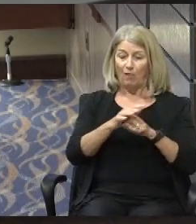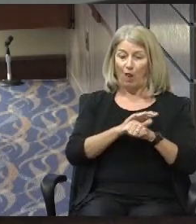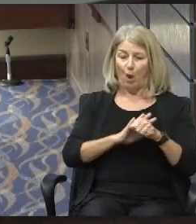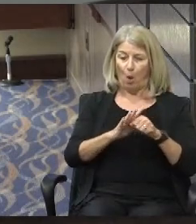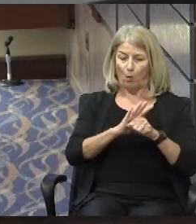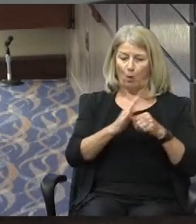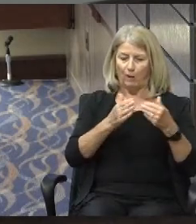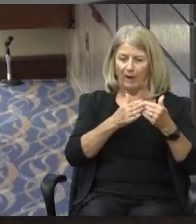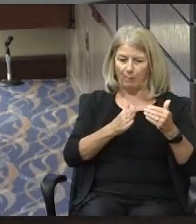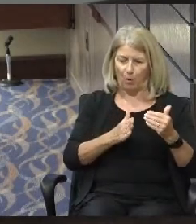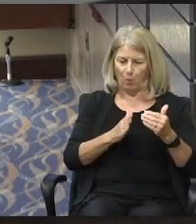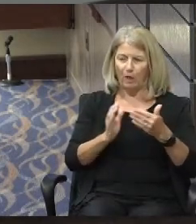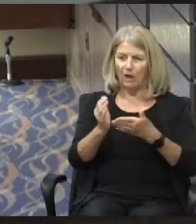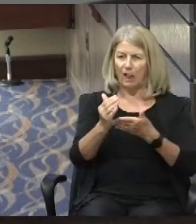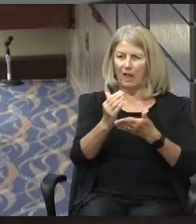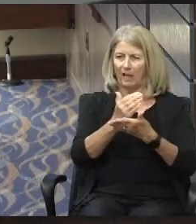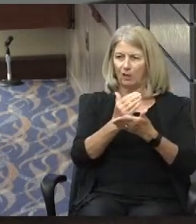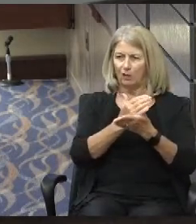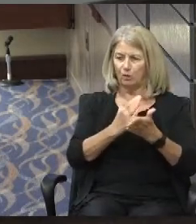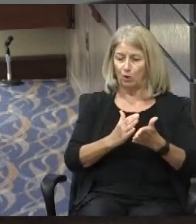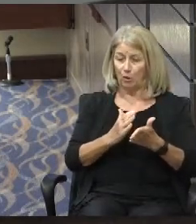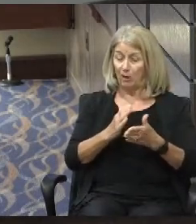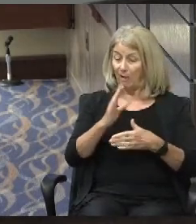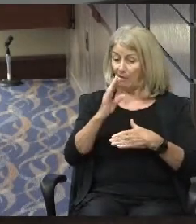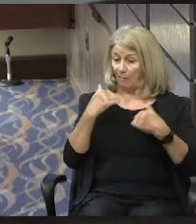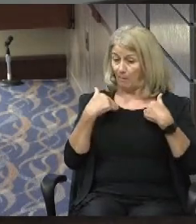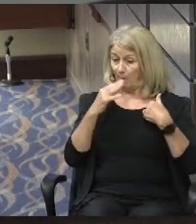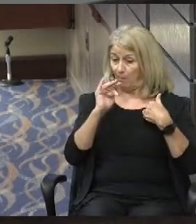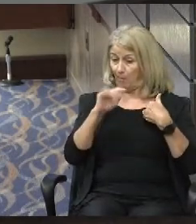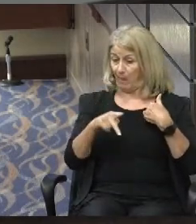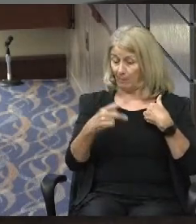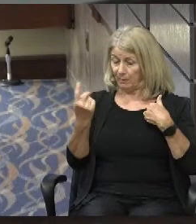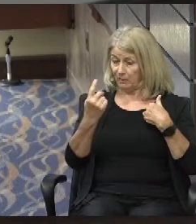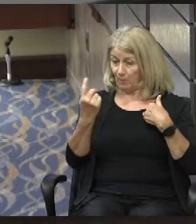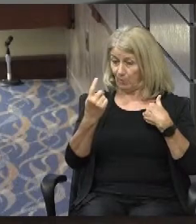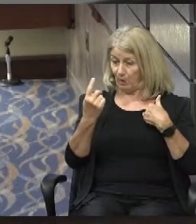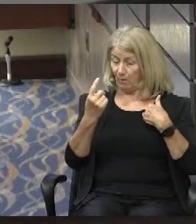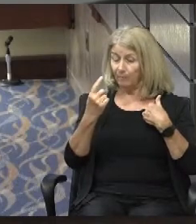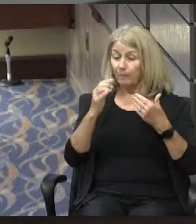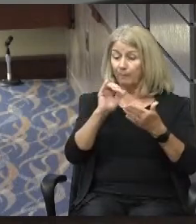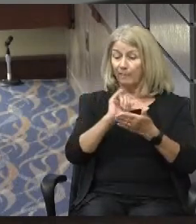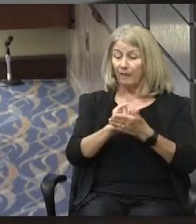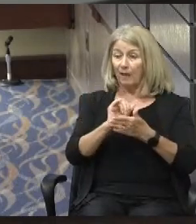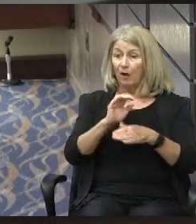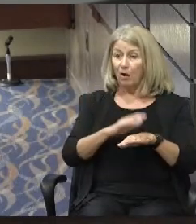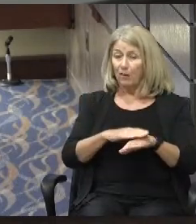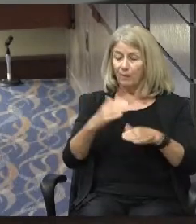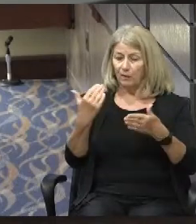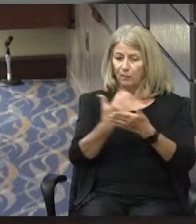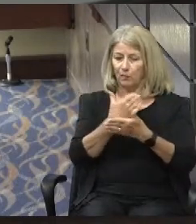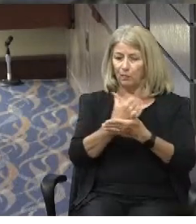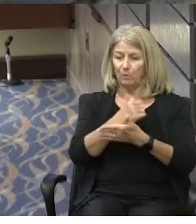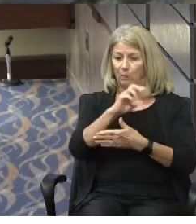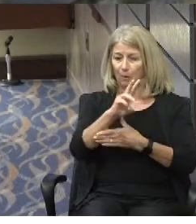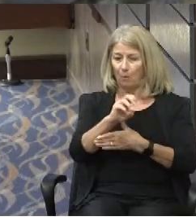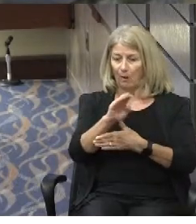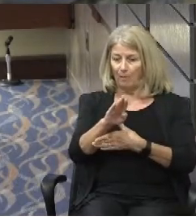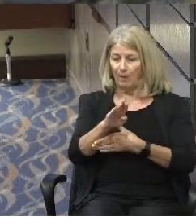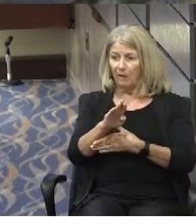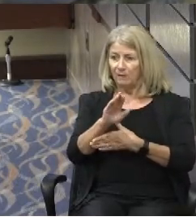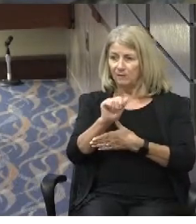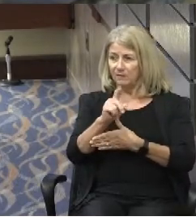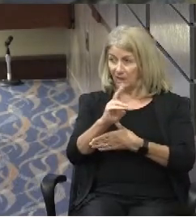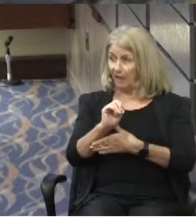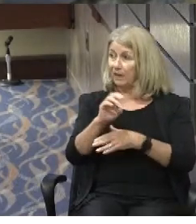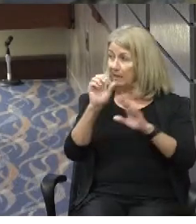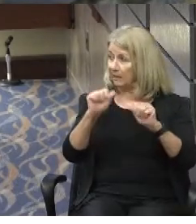neighborhood collector, is there like a map somewhere Yes. is it on our brand new website? That'd be great. Well, it can be. I mean,